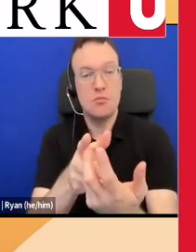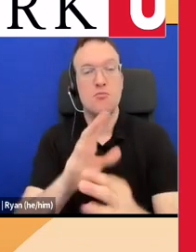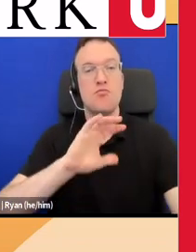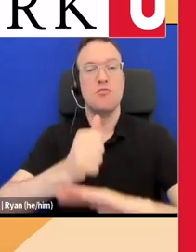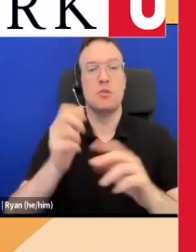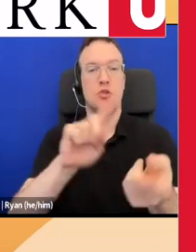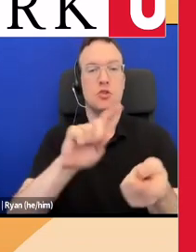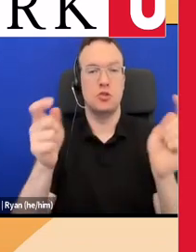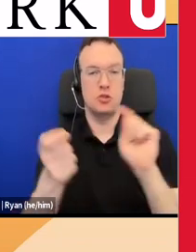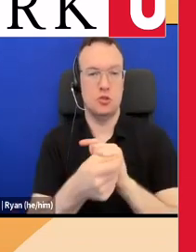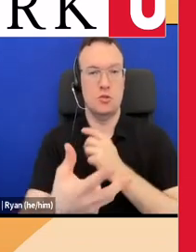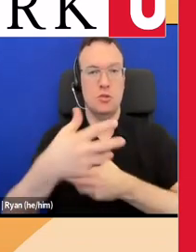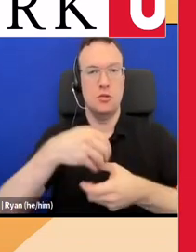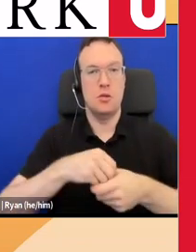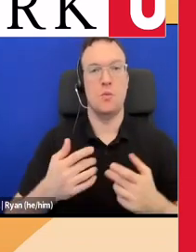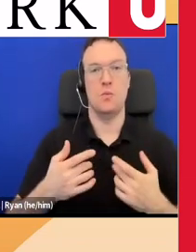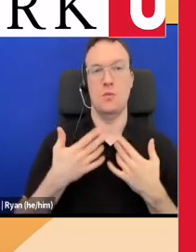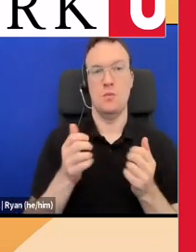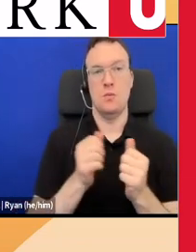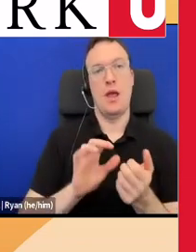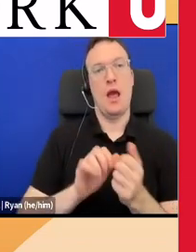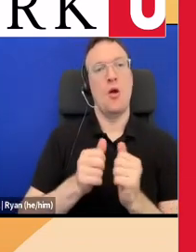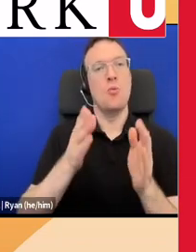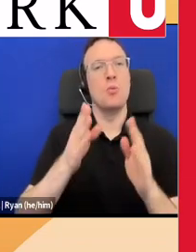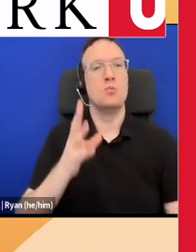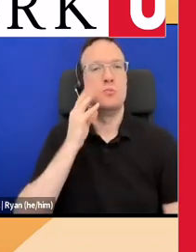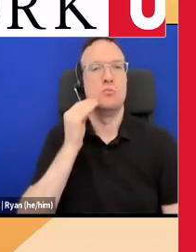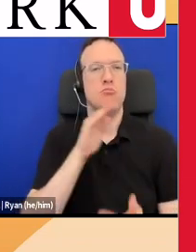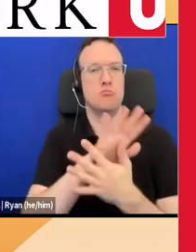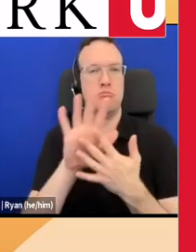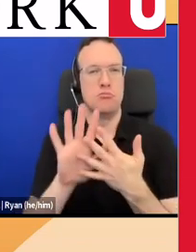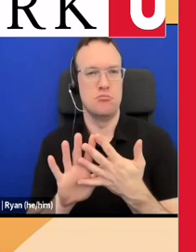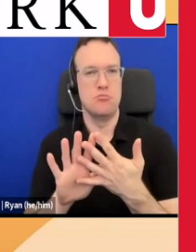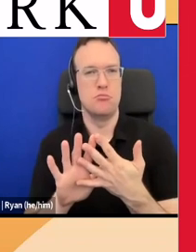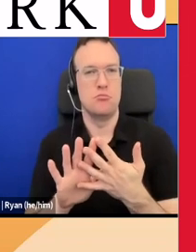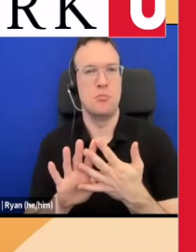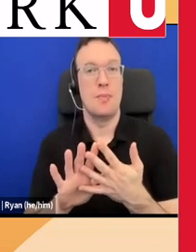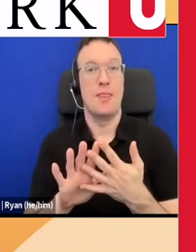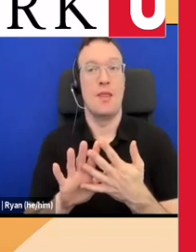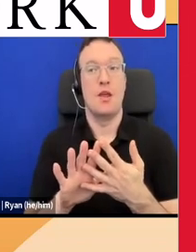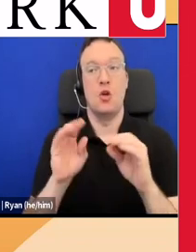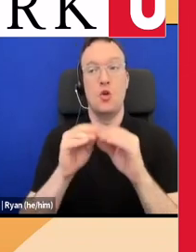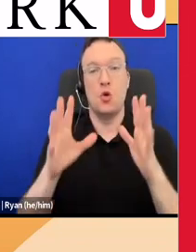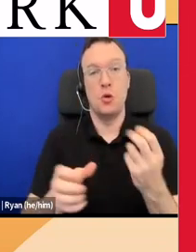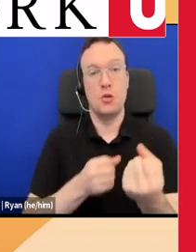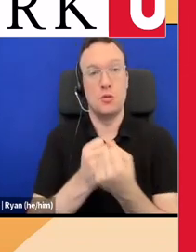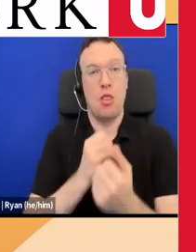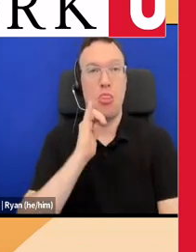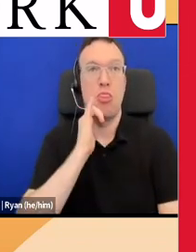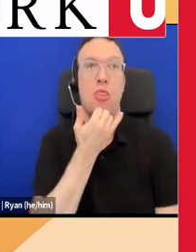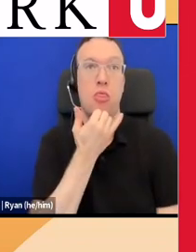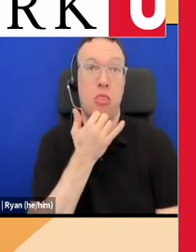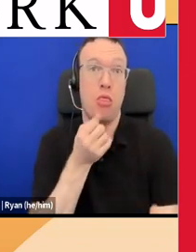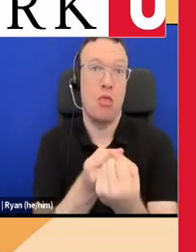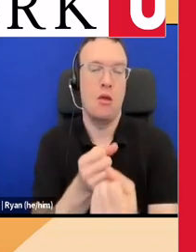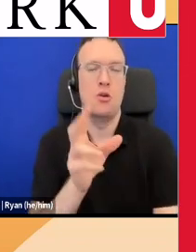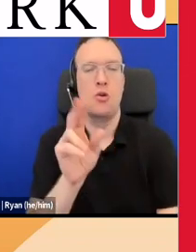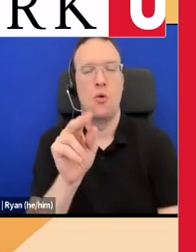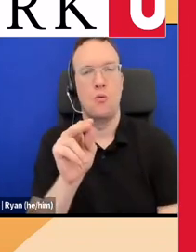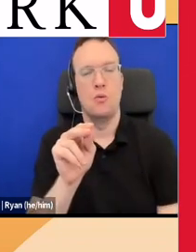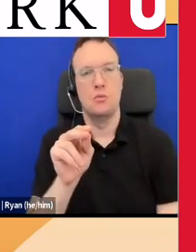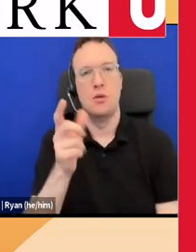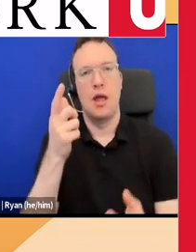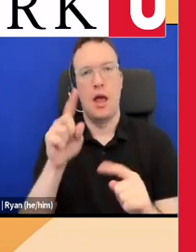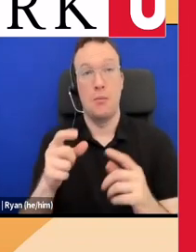change in the conditions that shape experience. No one is in solidarity by accident or comes into